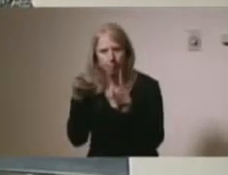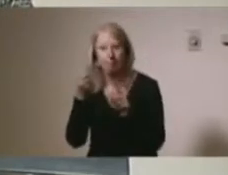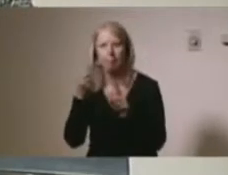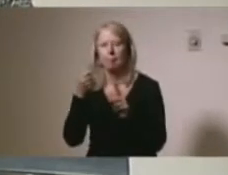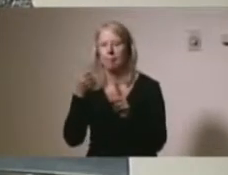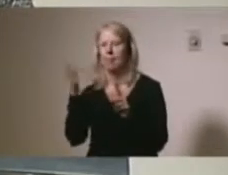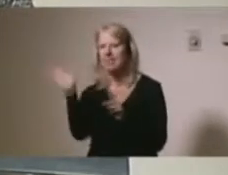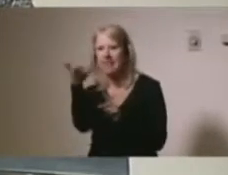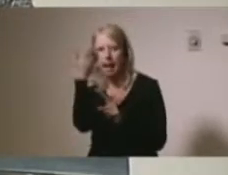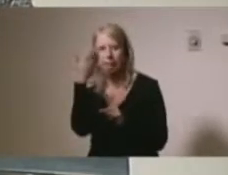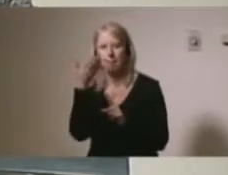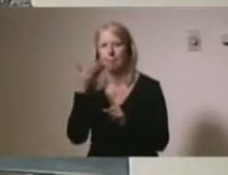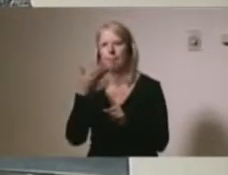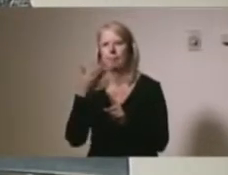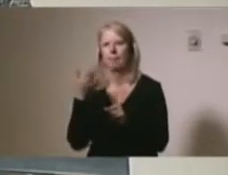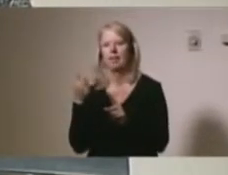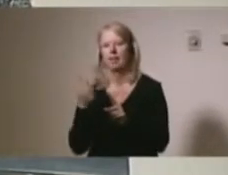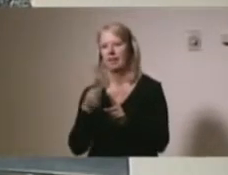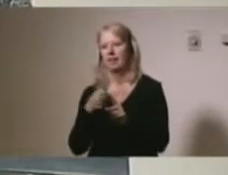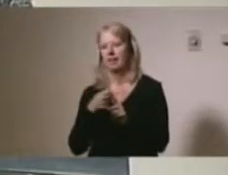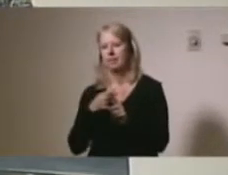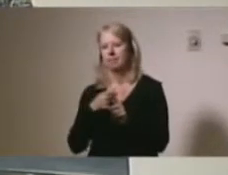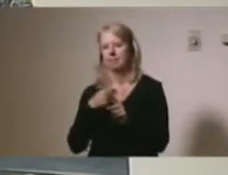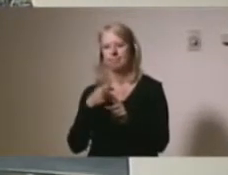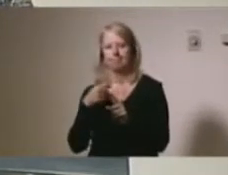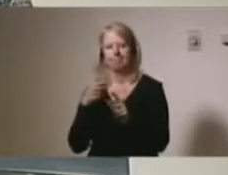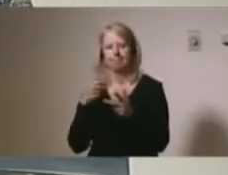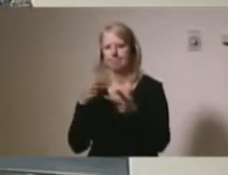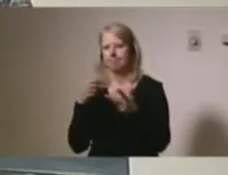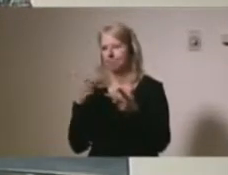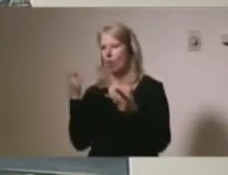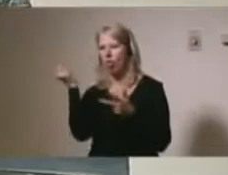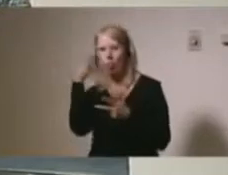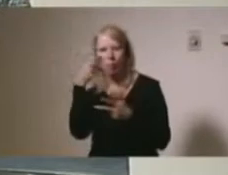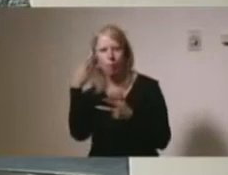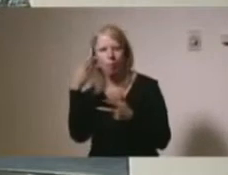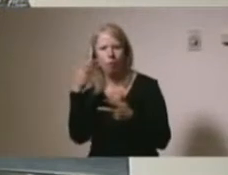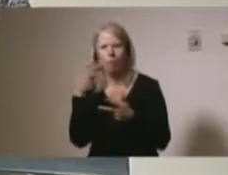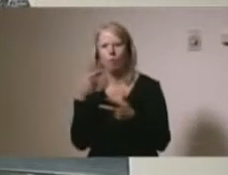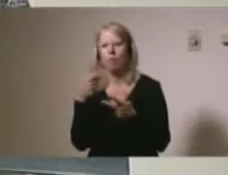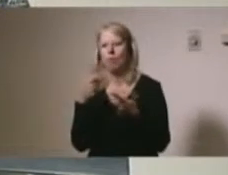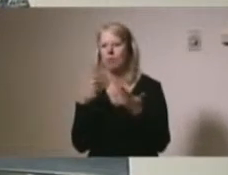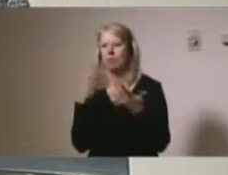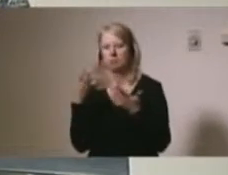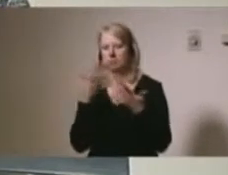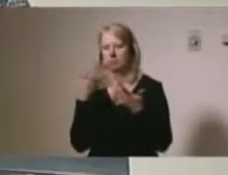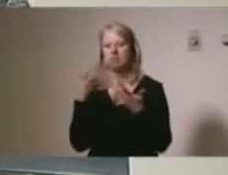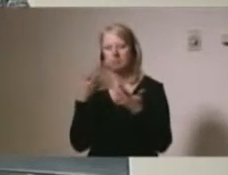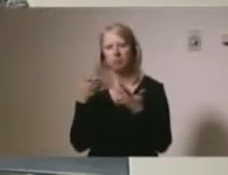are slapped. They're thrown things. So